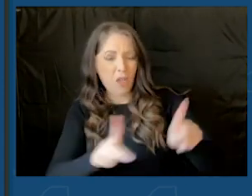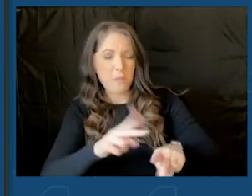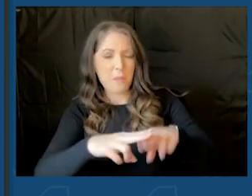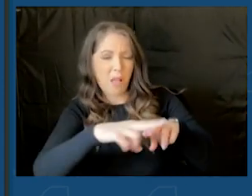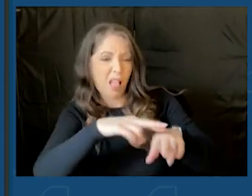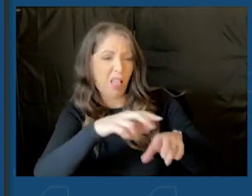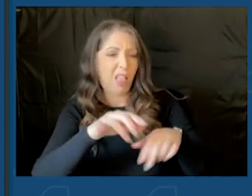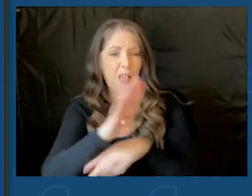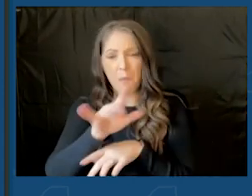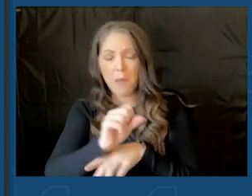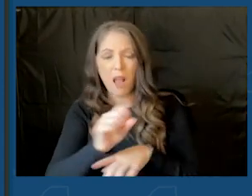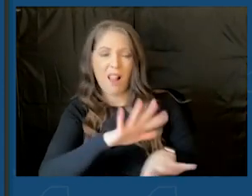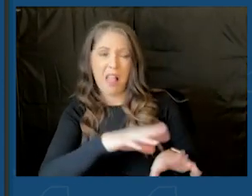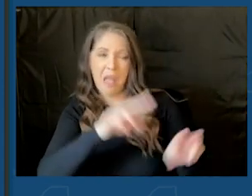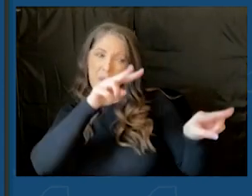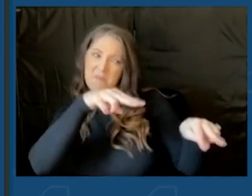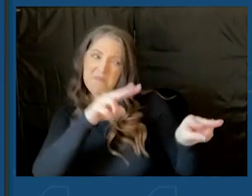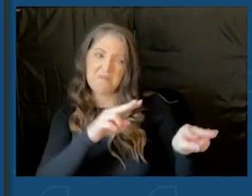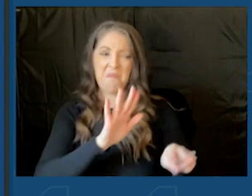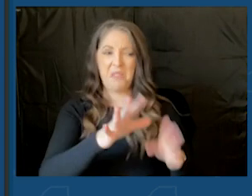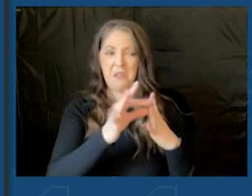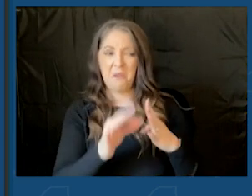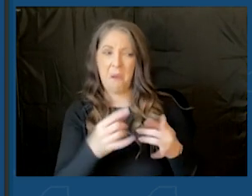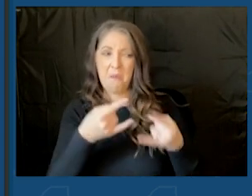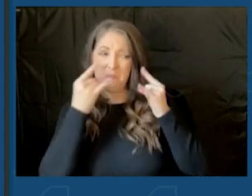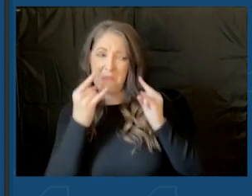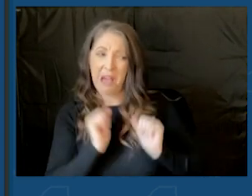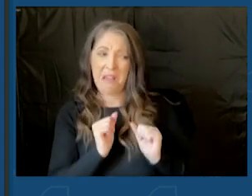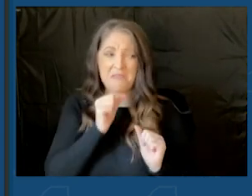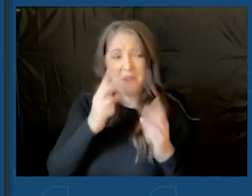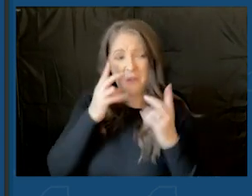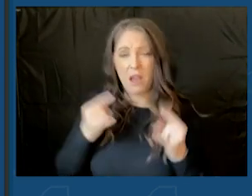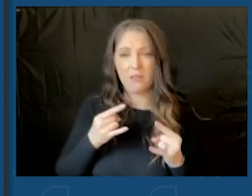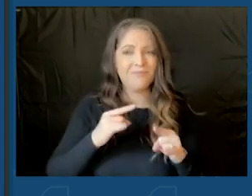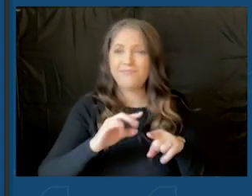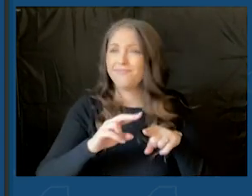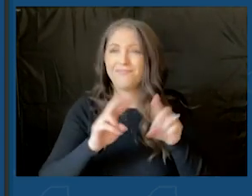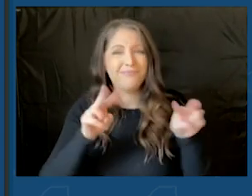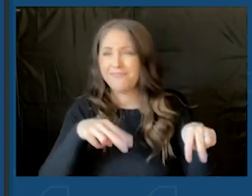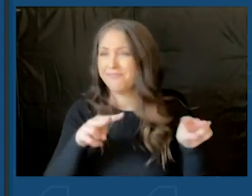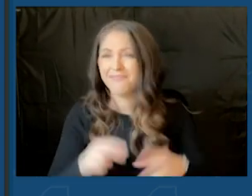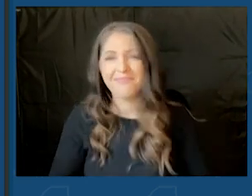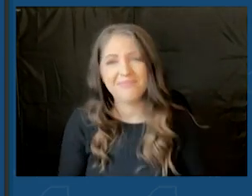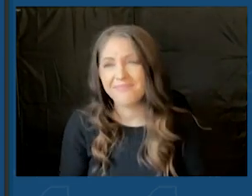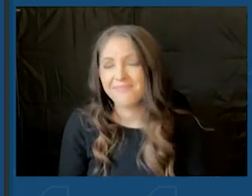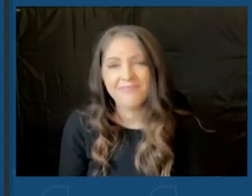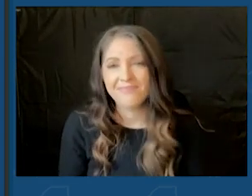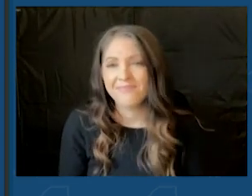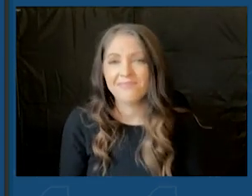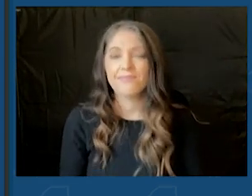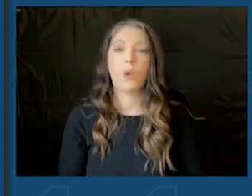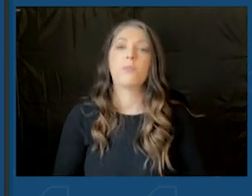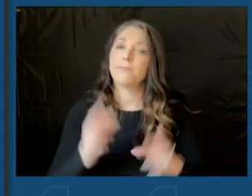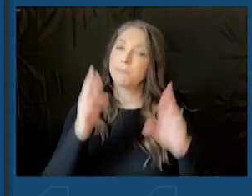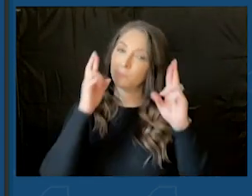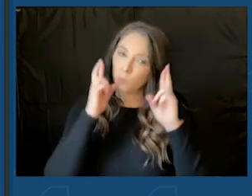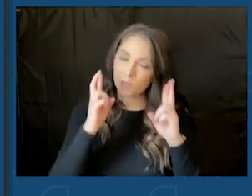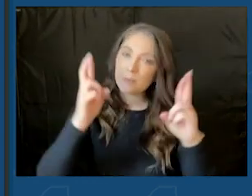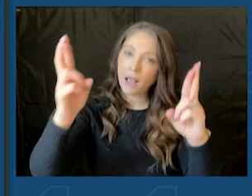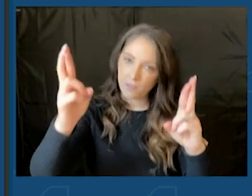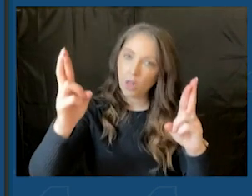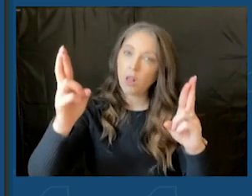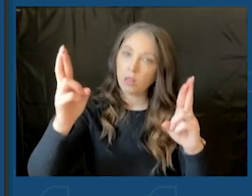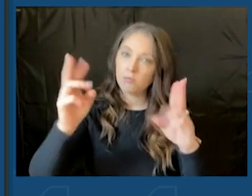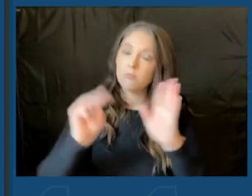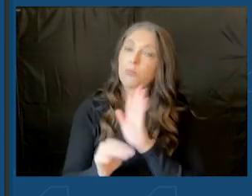their choices are. Let's be respectful. So we want to make sure that we handle that in a mature way,